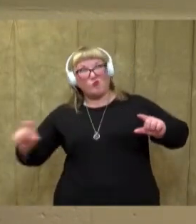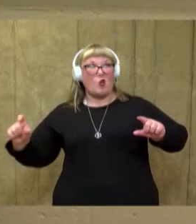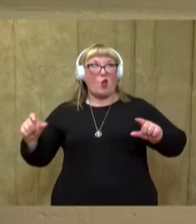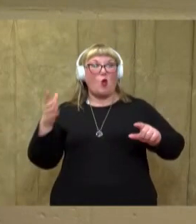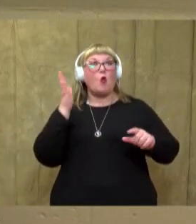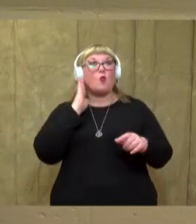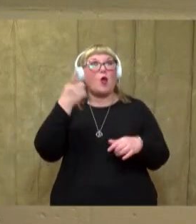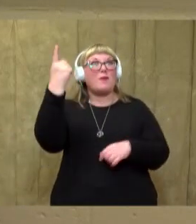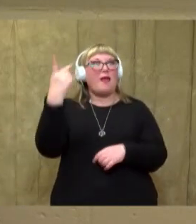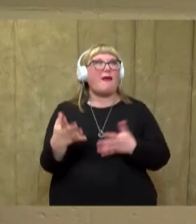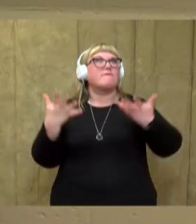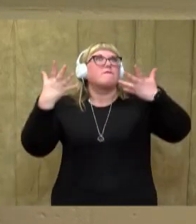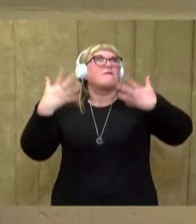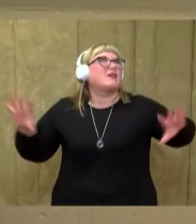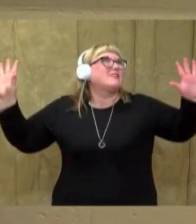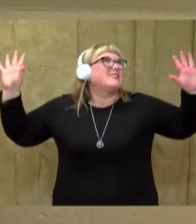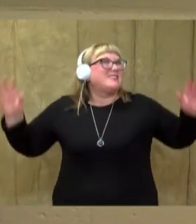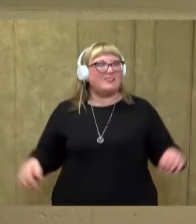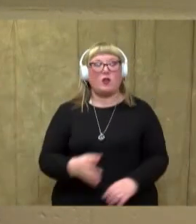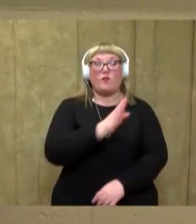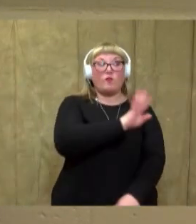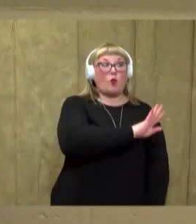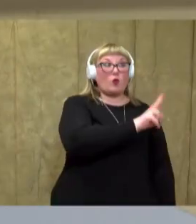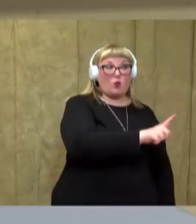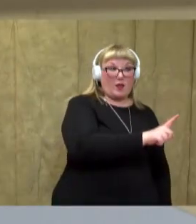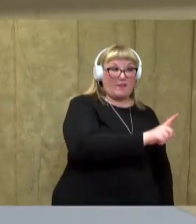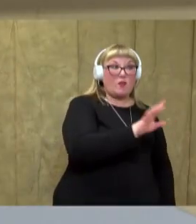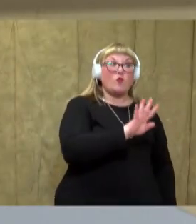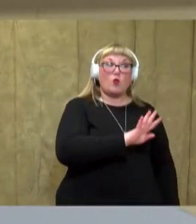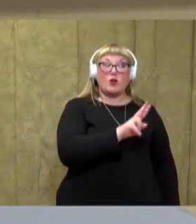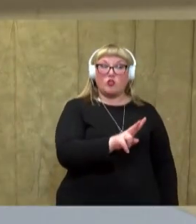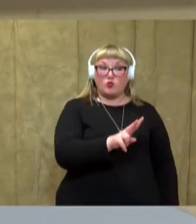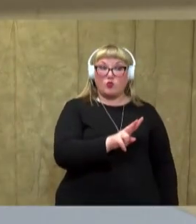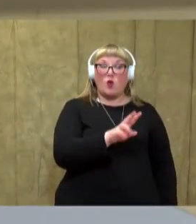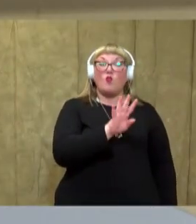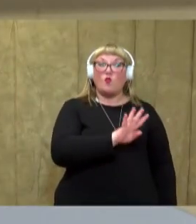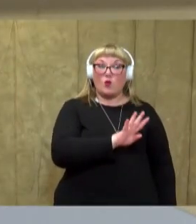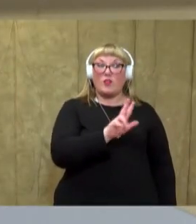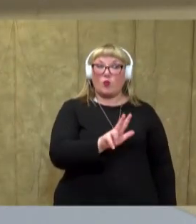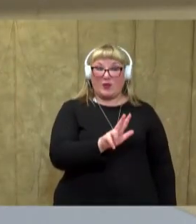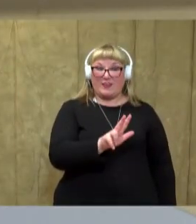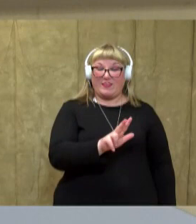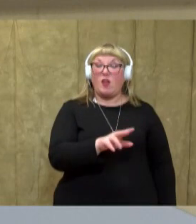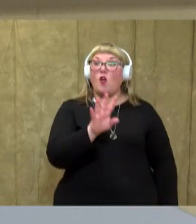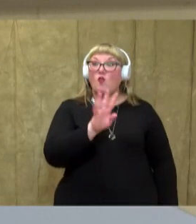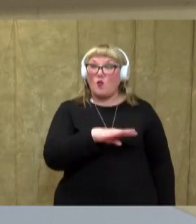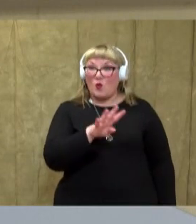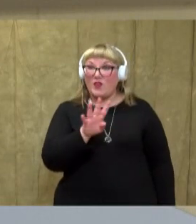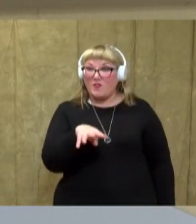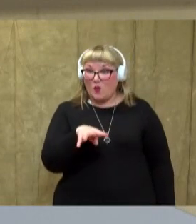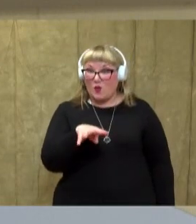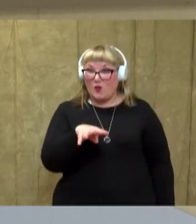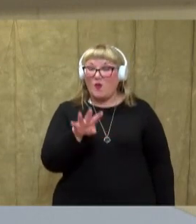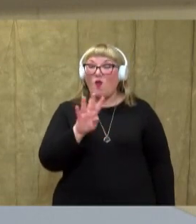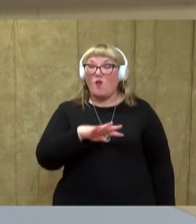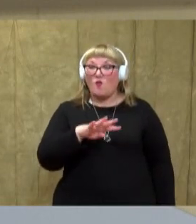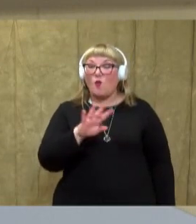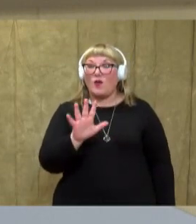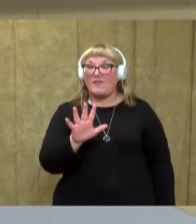my big problem for the morning. 41, 42, 43,